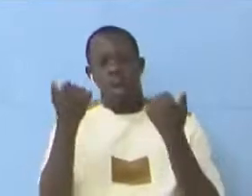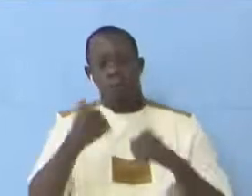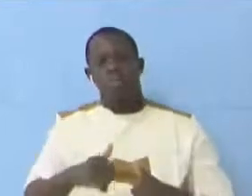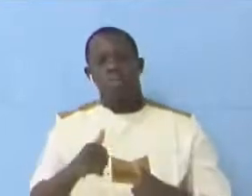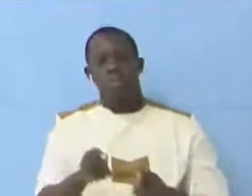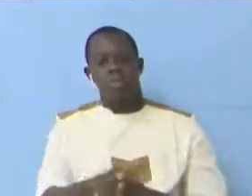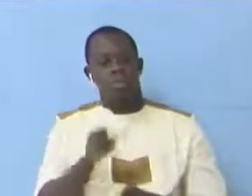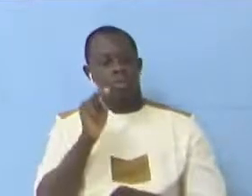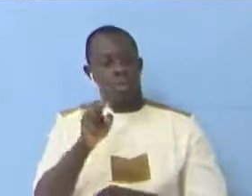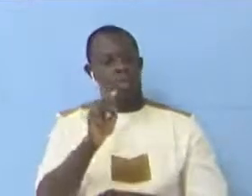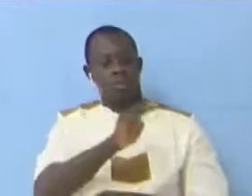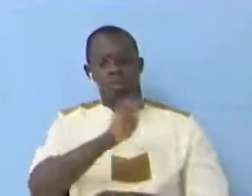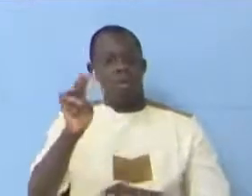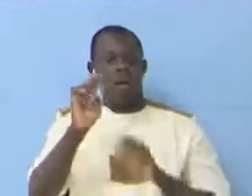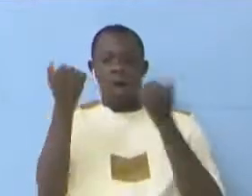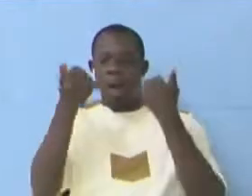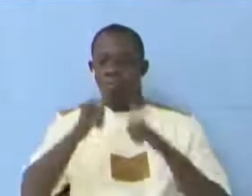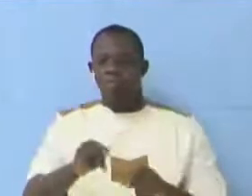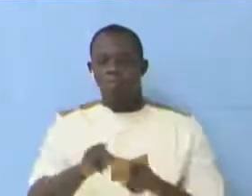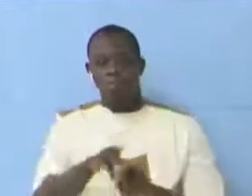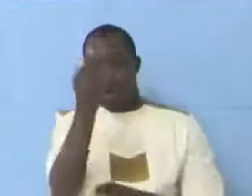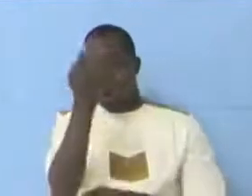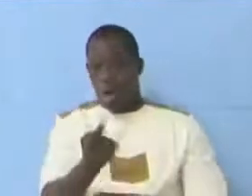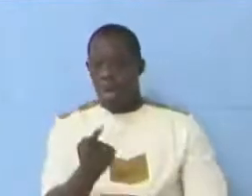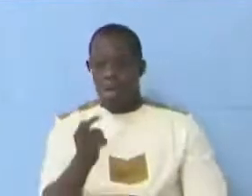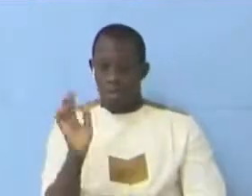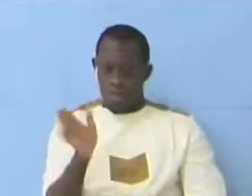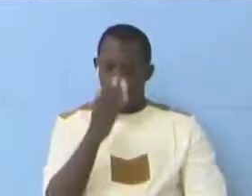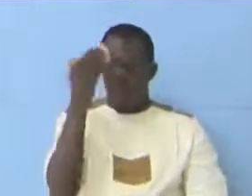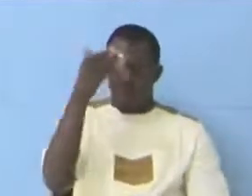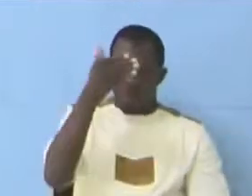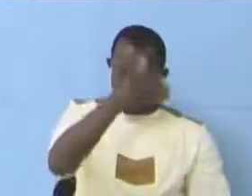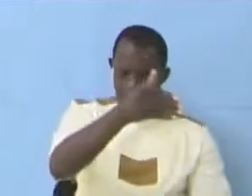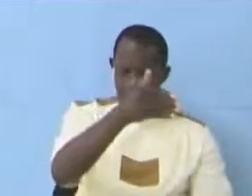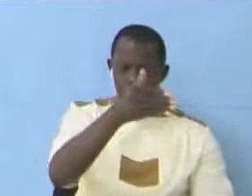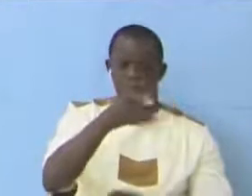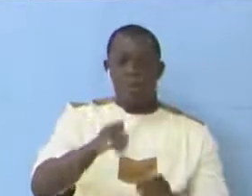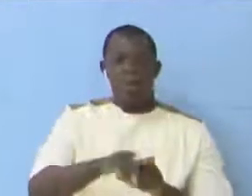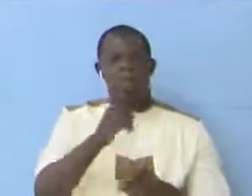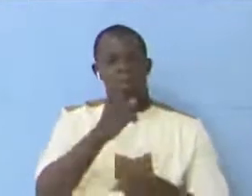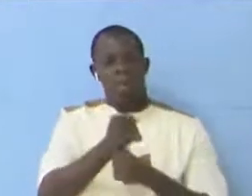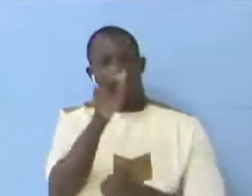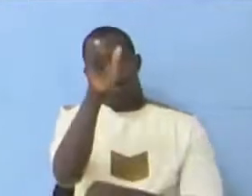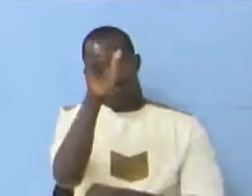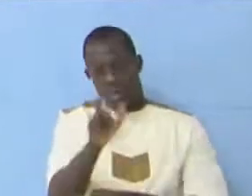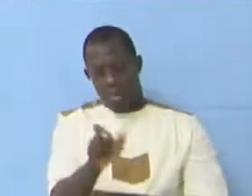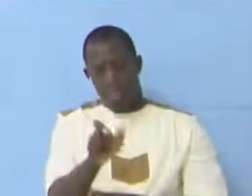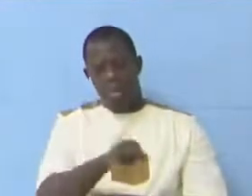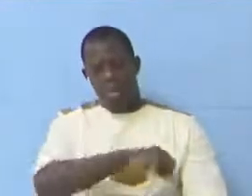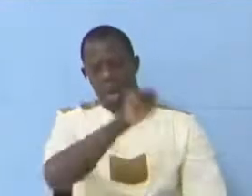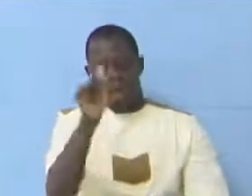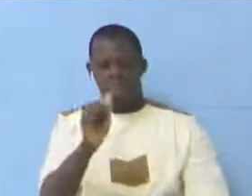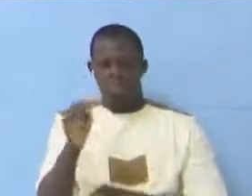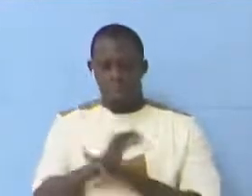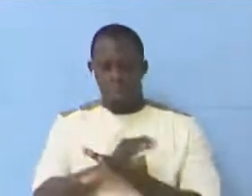That did not happen. I just went there as a human being, and I was working